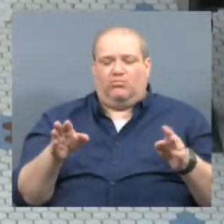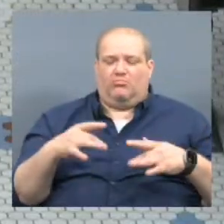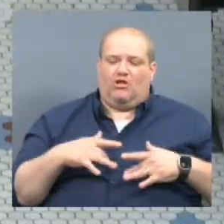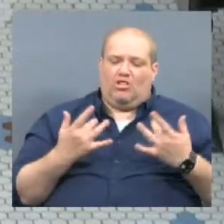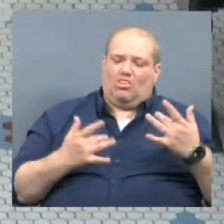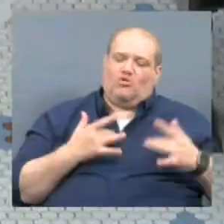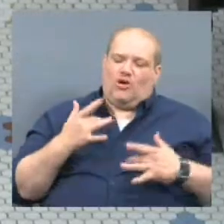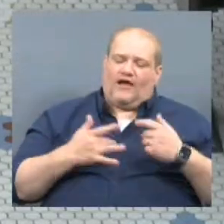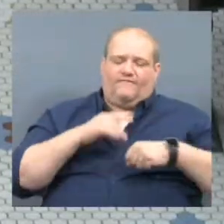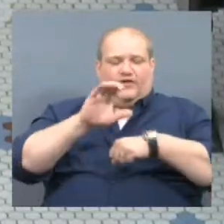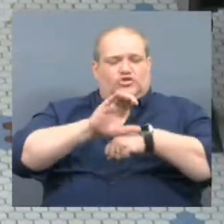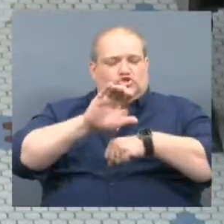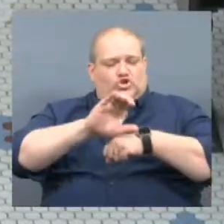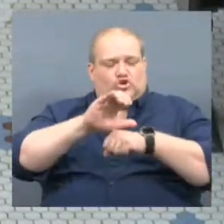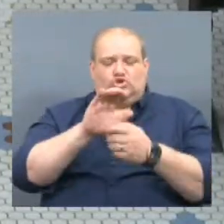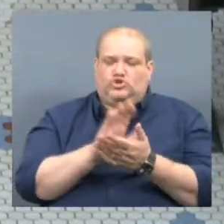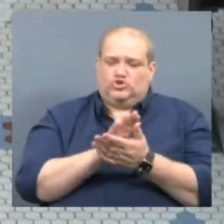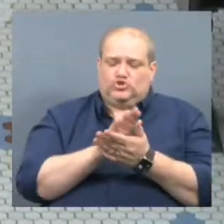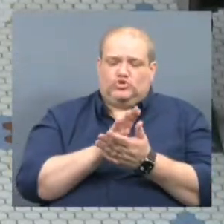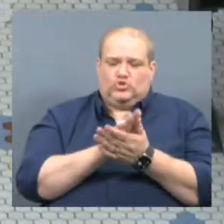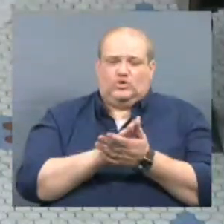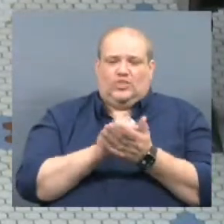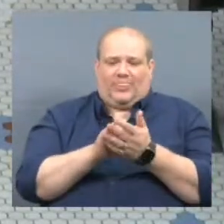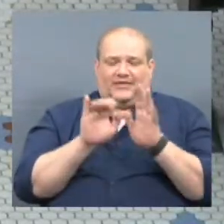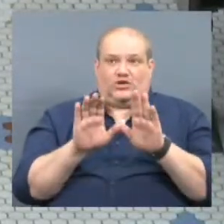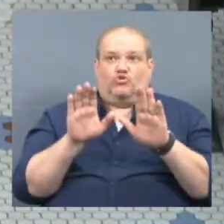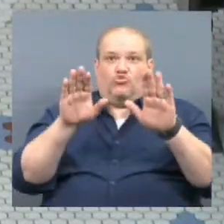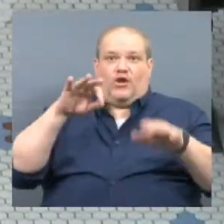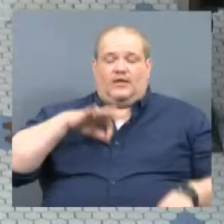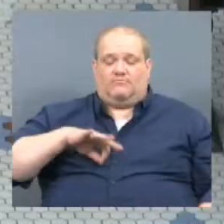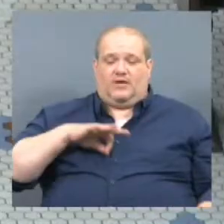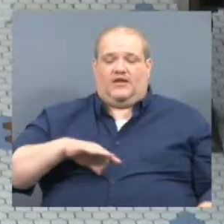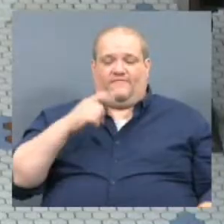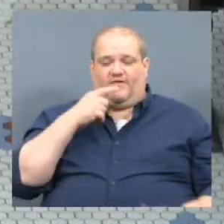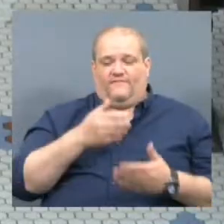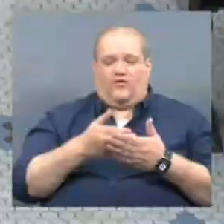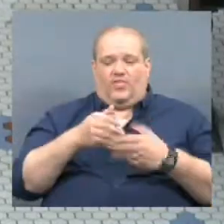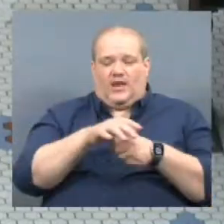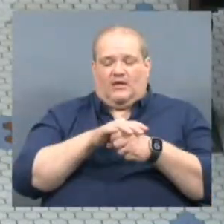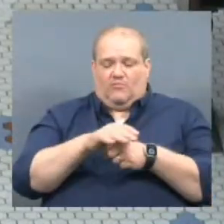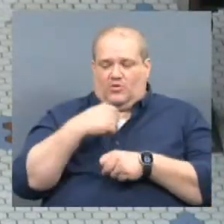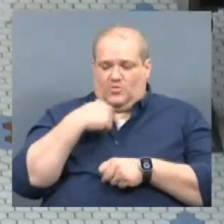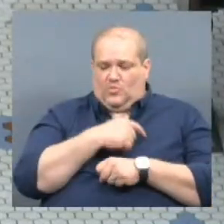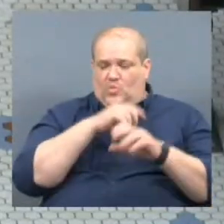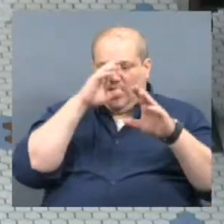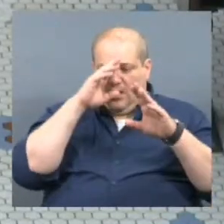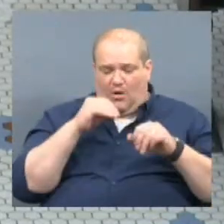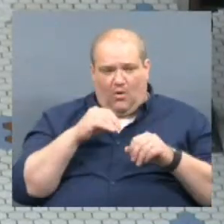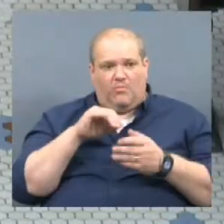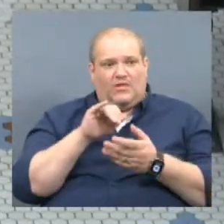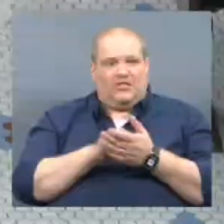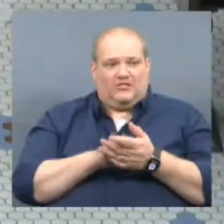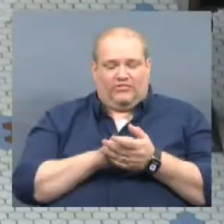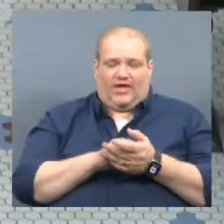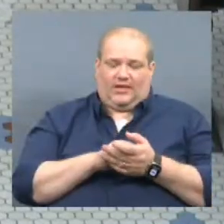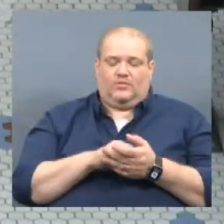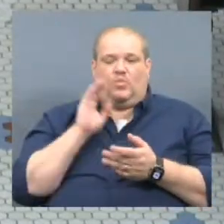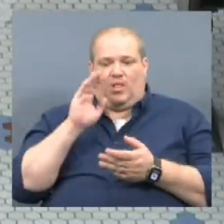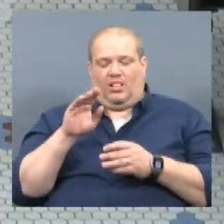thriving church and school is a great benefit to the neighborhood. So we hope in the very least that